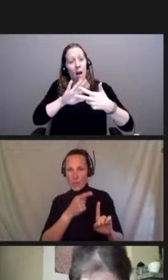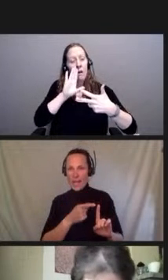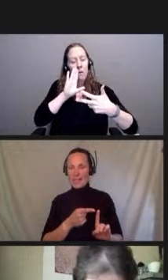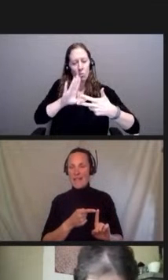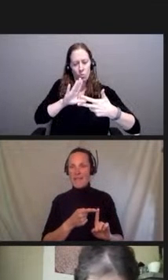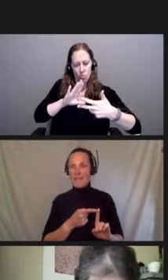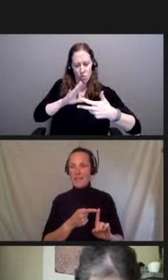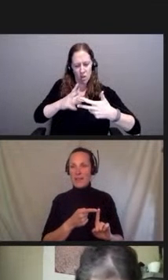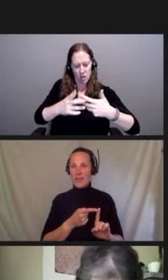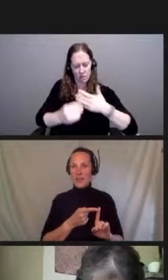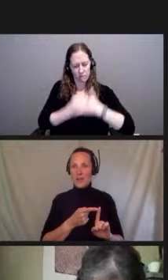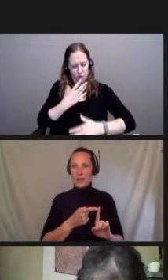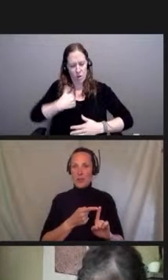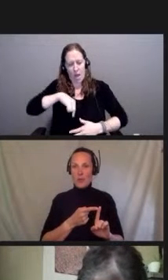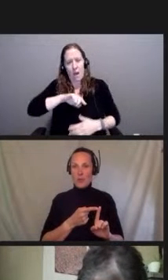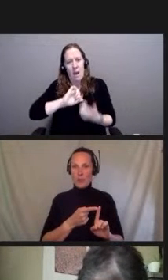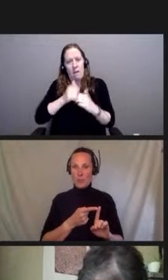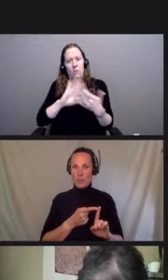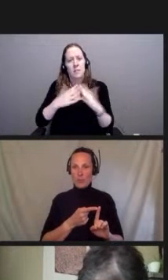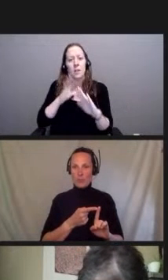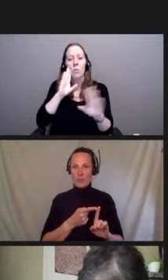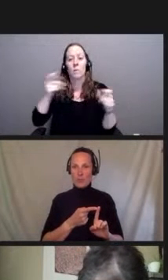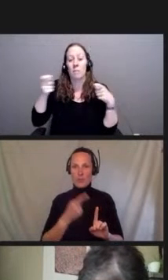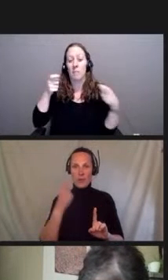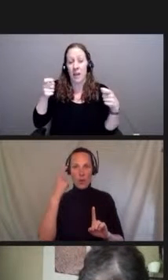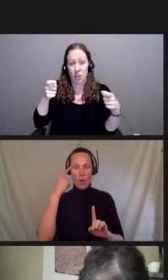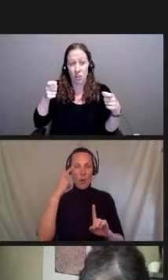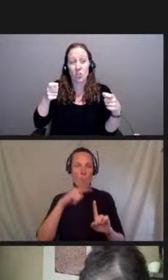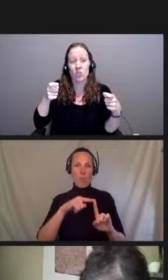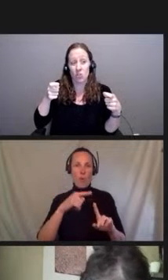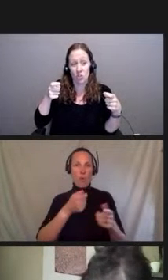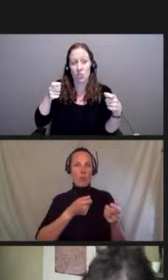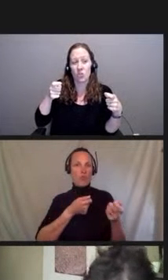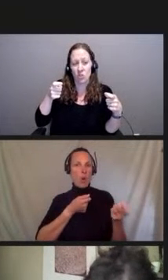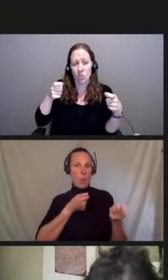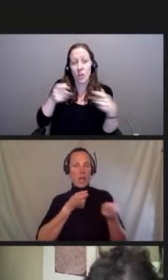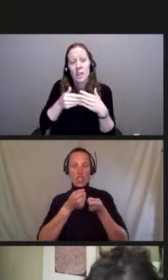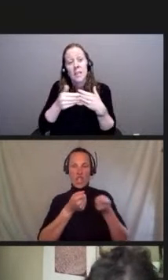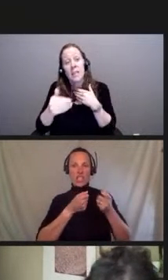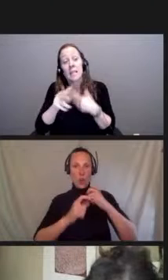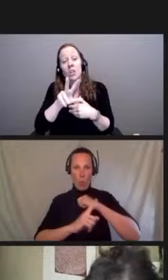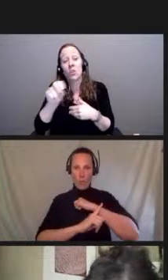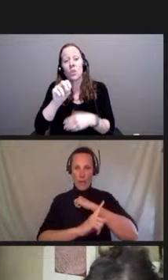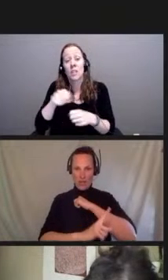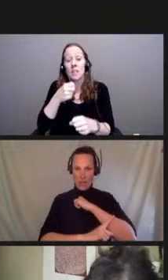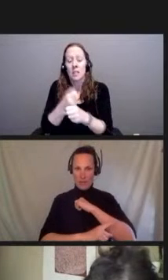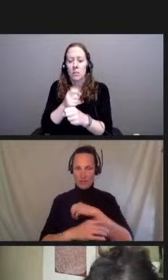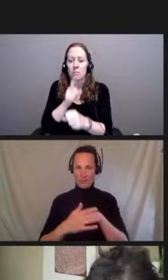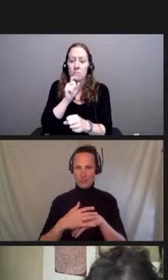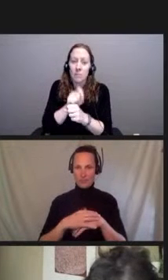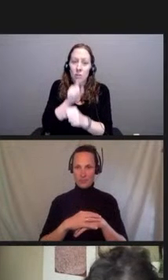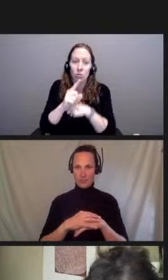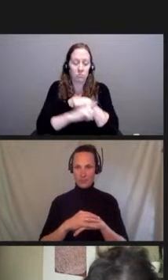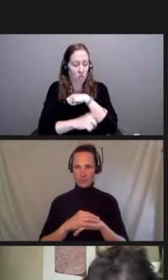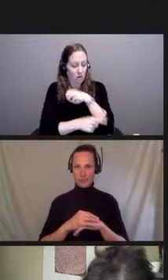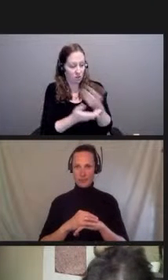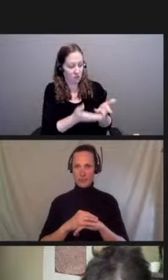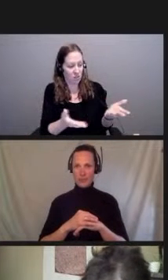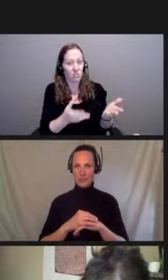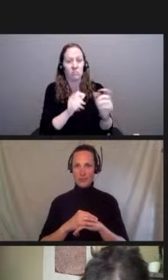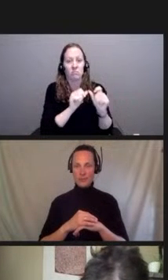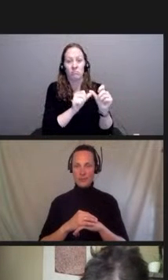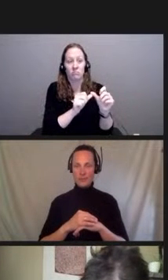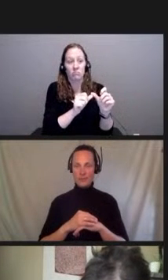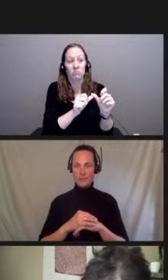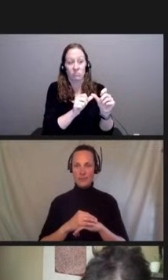solid waste, increase diversion, and extend the life of the landfill over the next 30 years. So these proposed strategic elements of